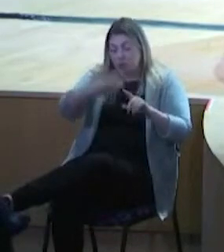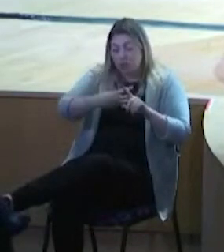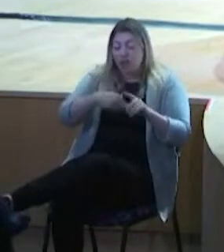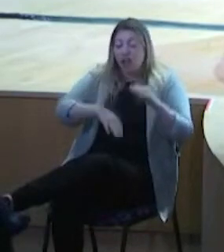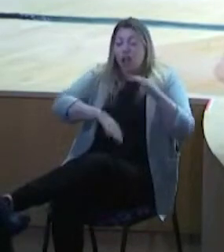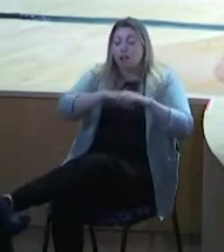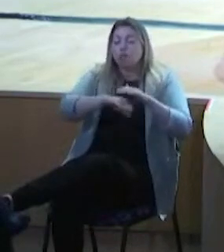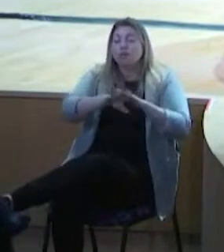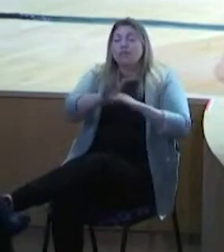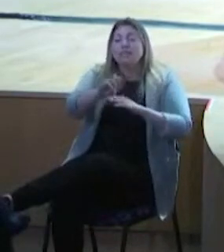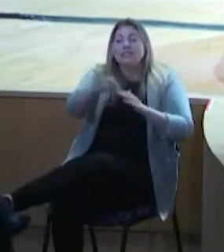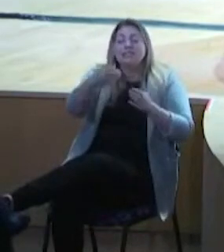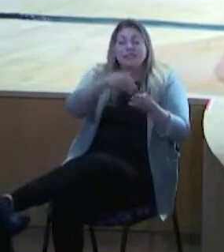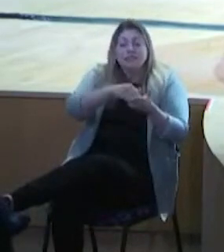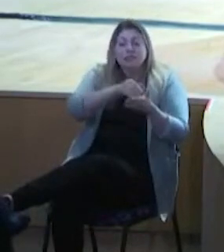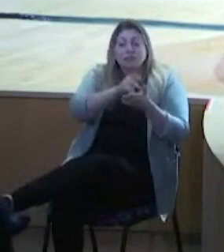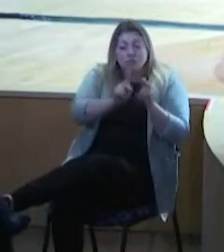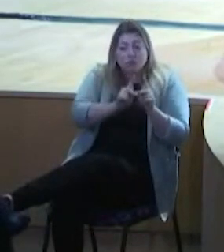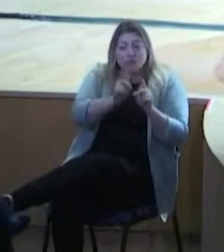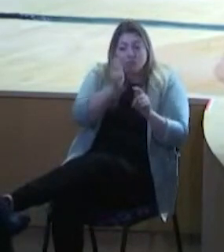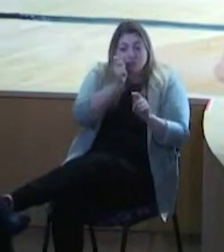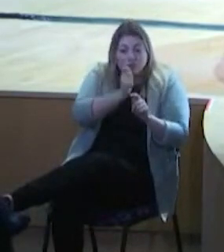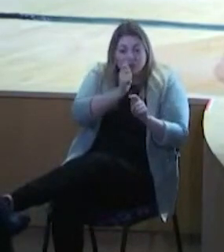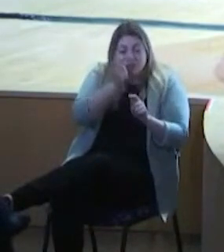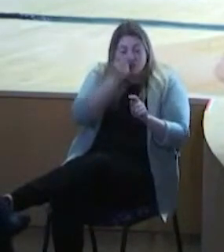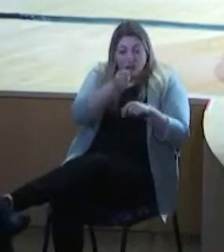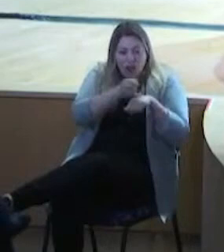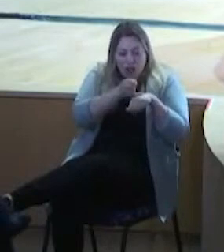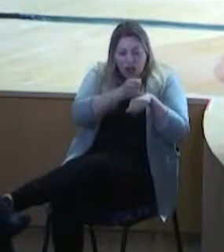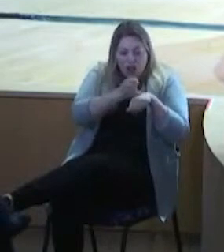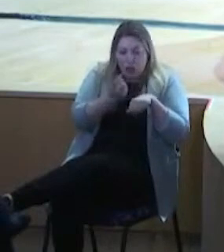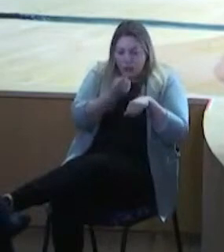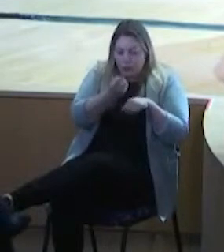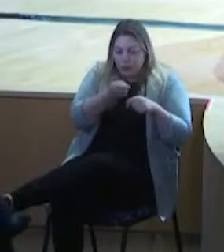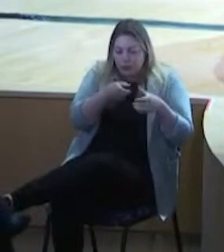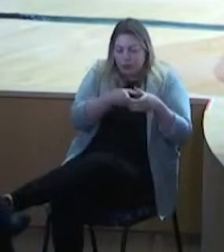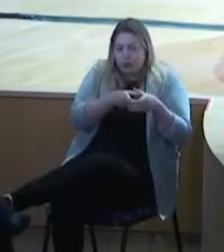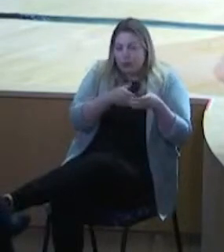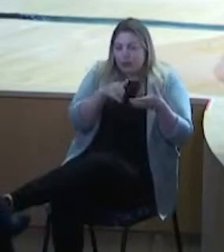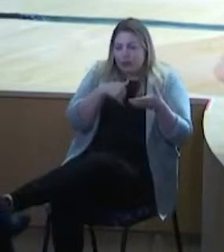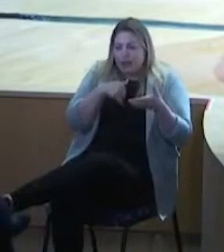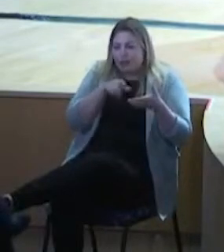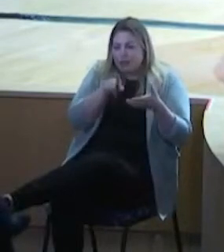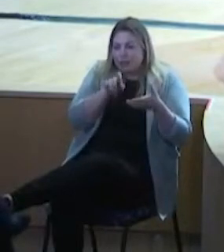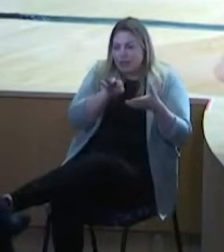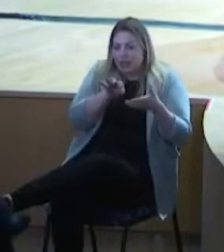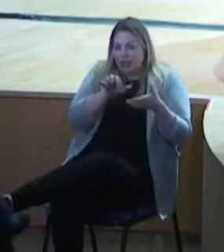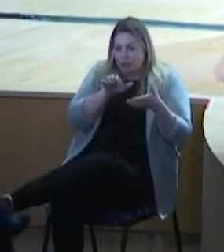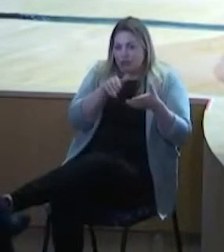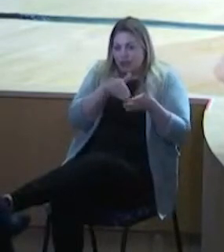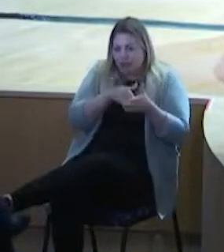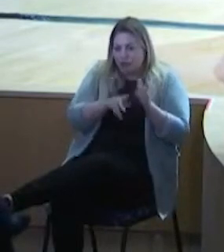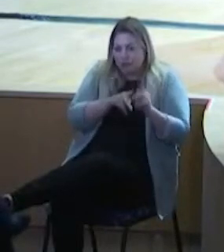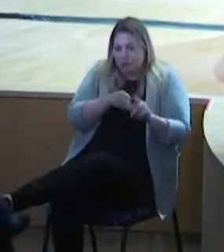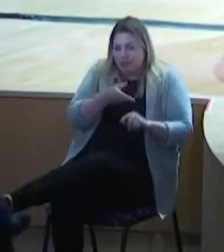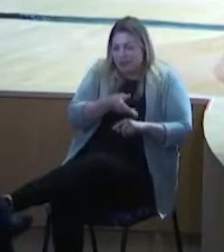60,000 people per day on an island that only has, you know, 900,000 people on it.